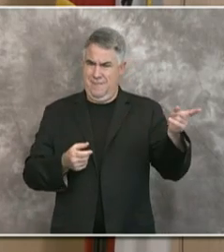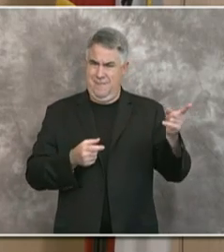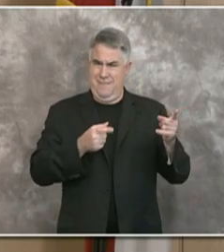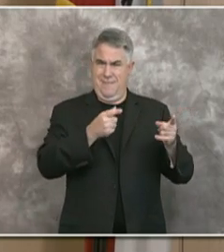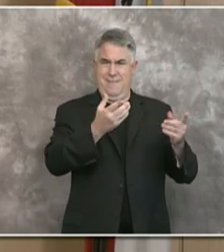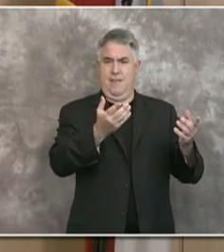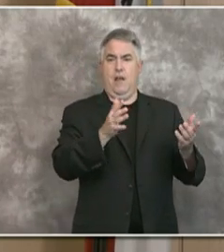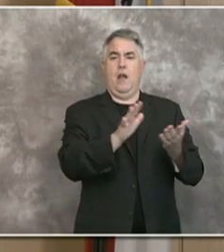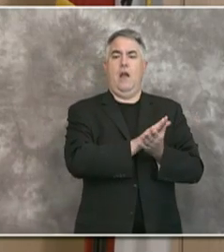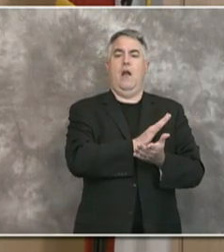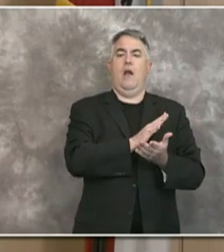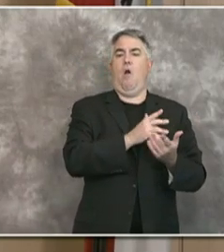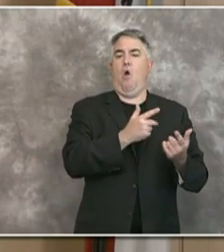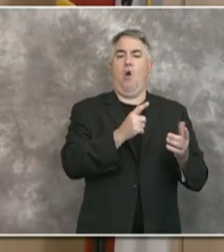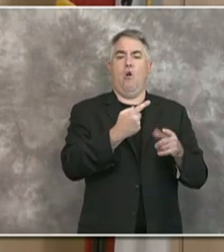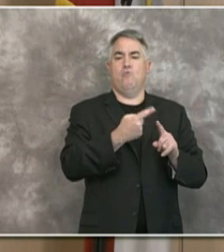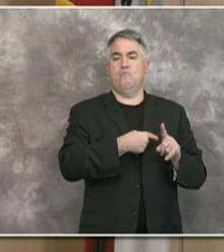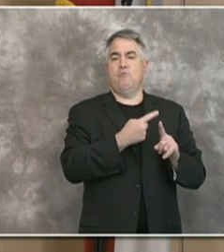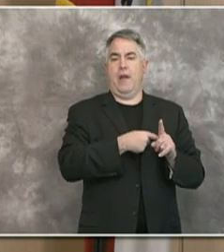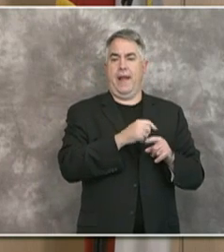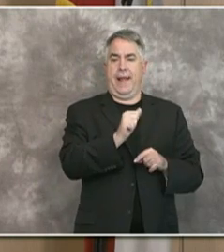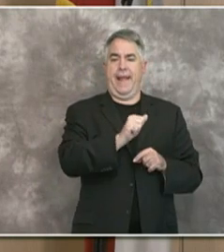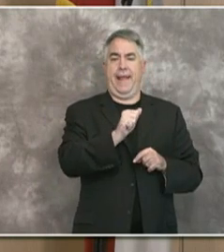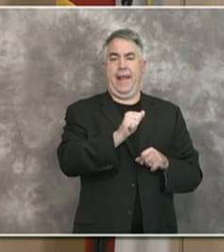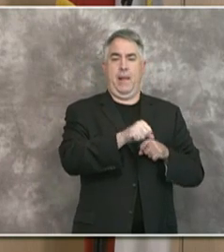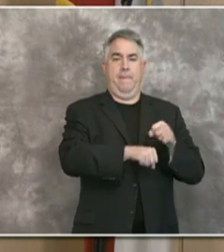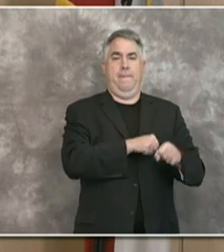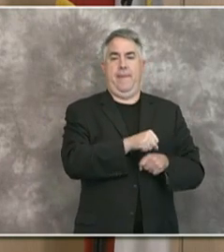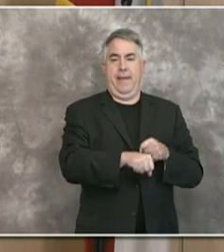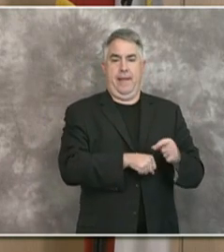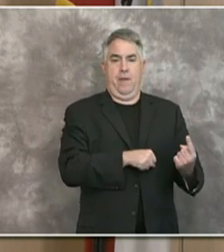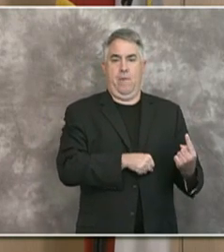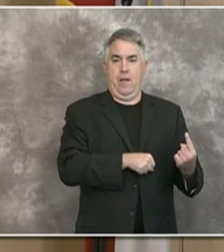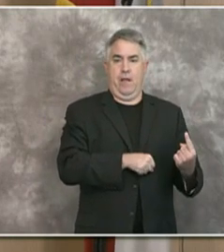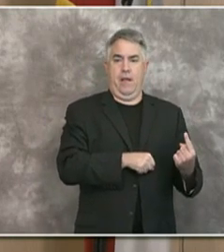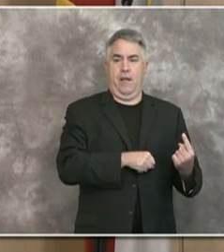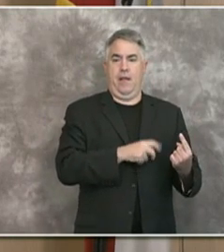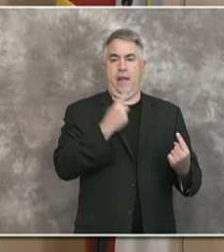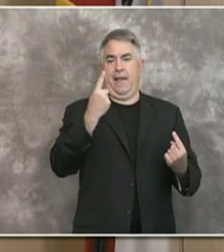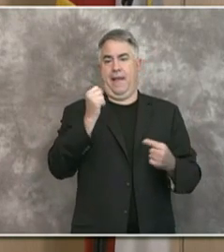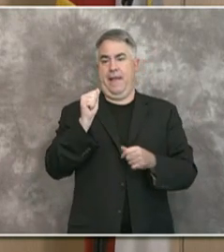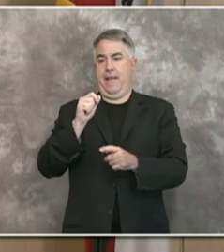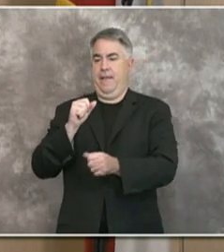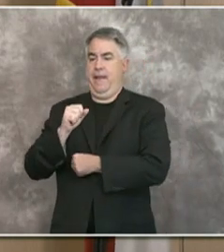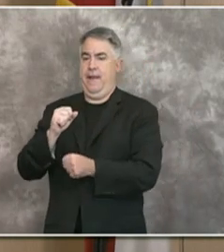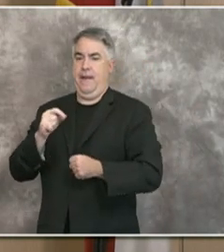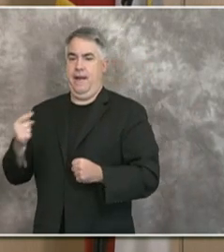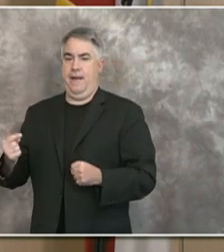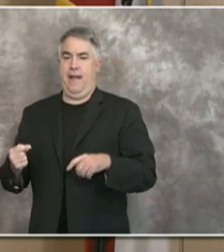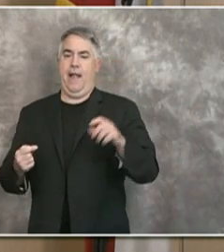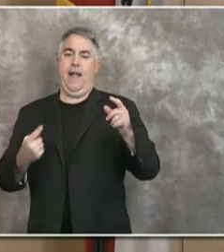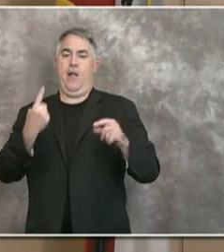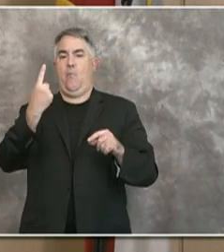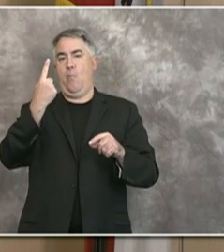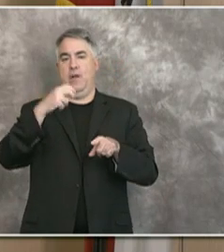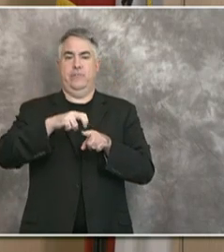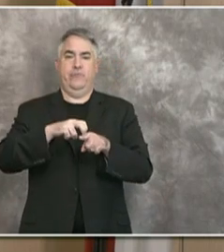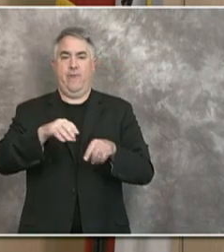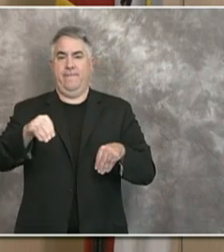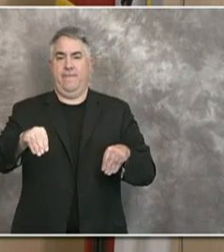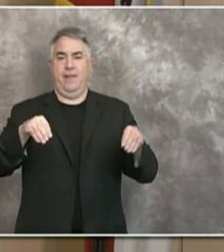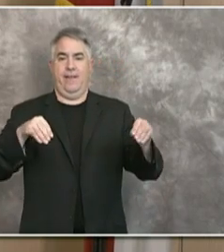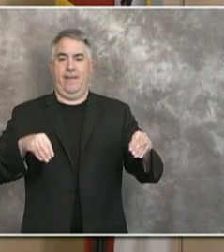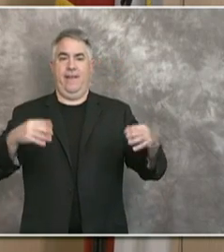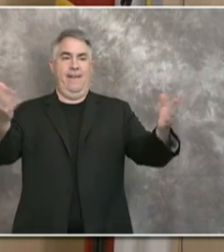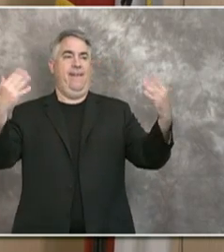type things like a bicycle or a kayak or a surfboard. And so they are not covered under the current public